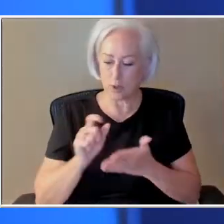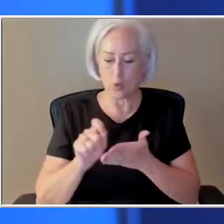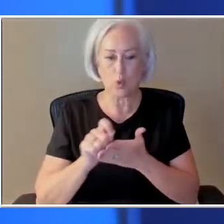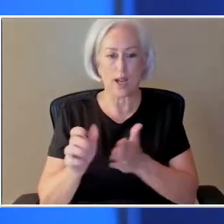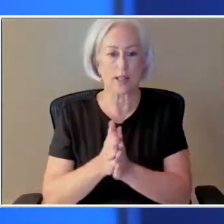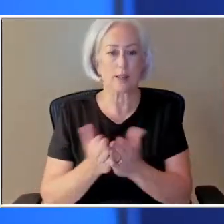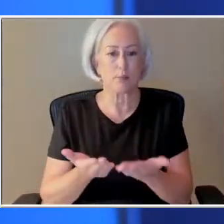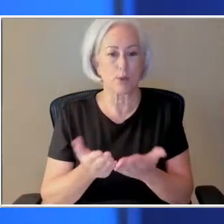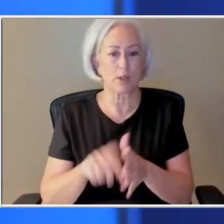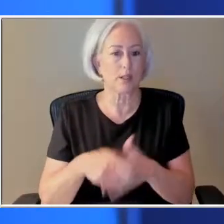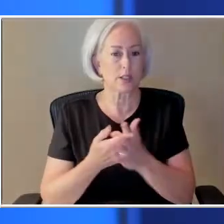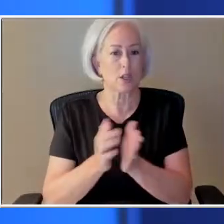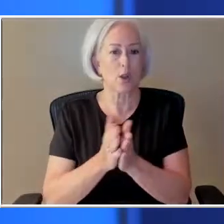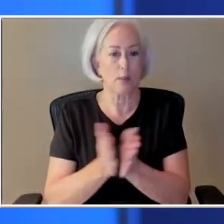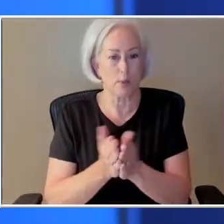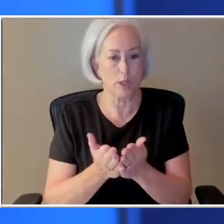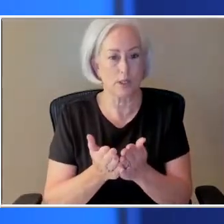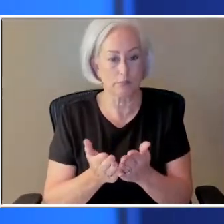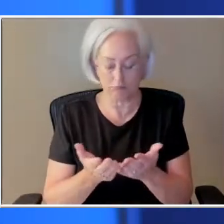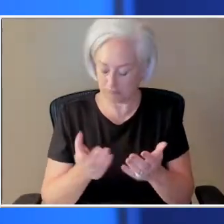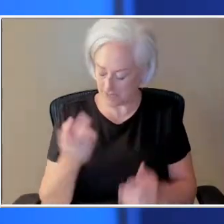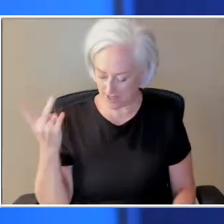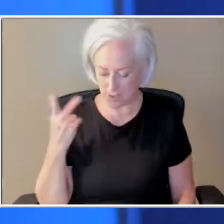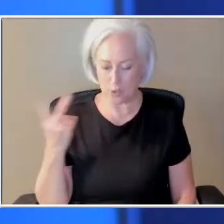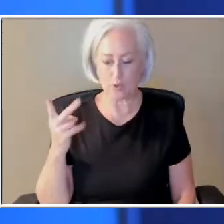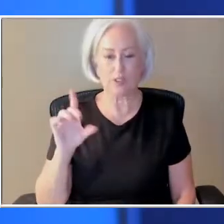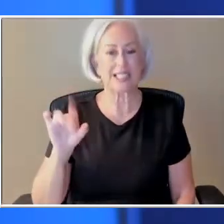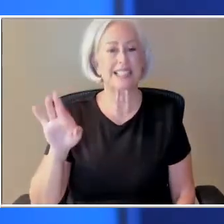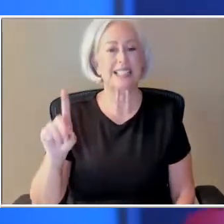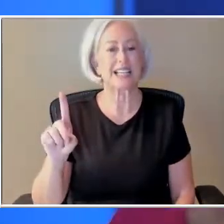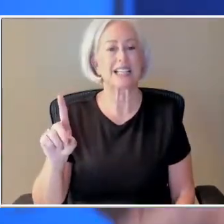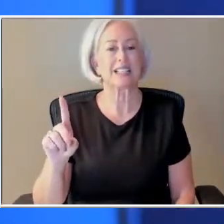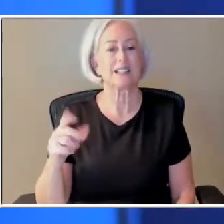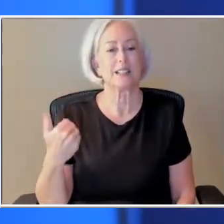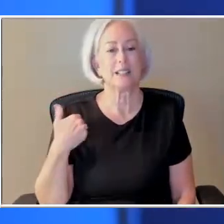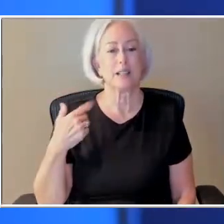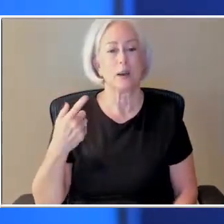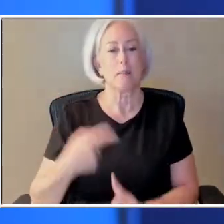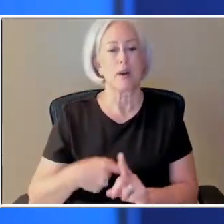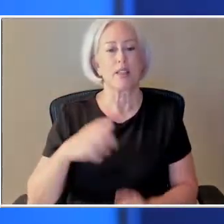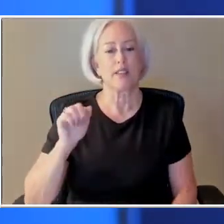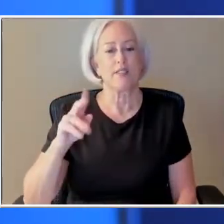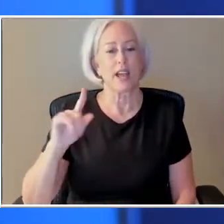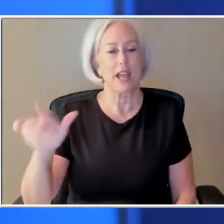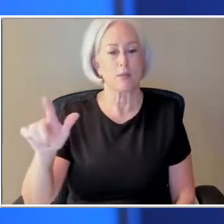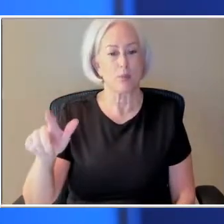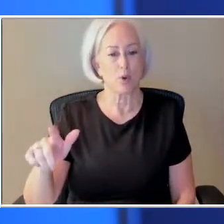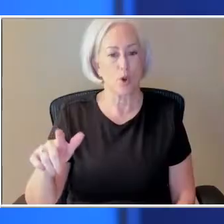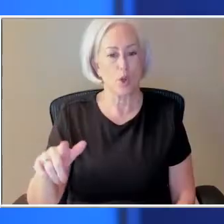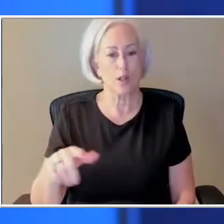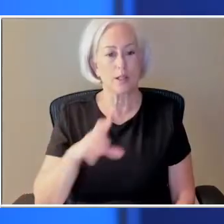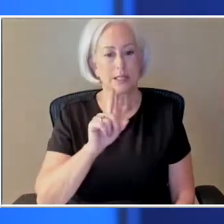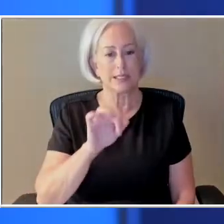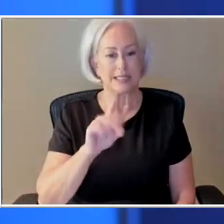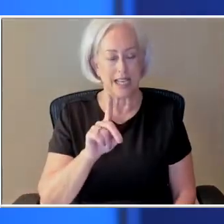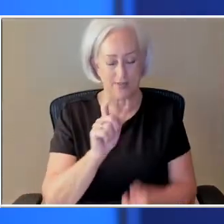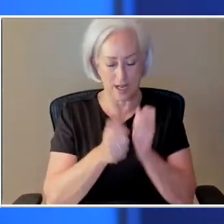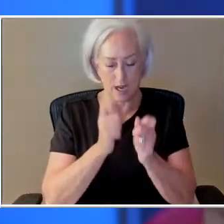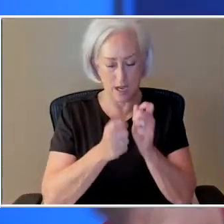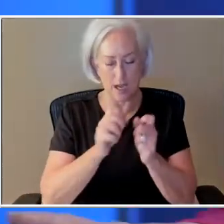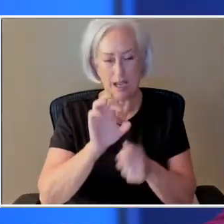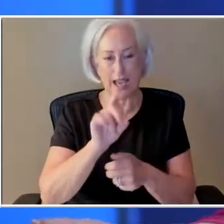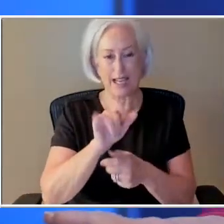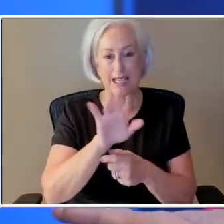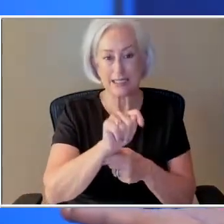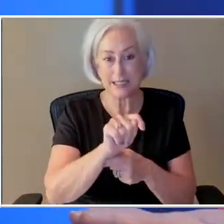the book. And we did in April. We put it together. David was looking at it, editing, and then